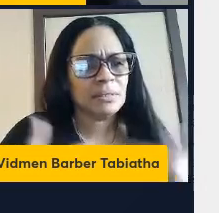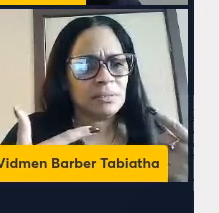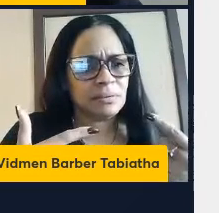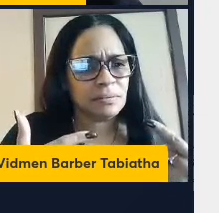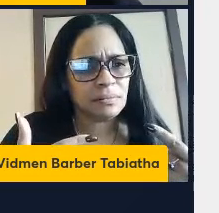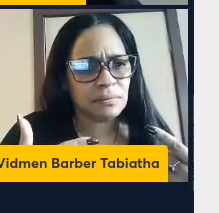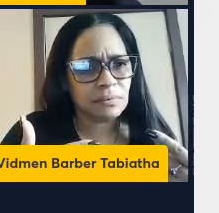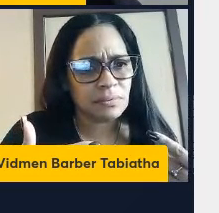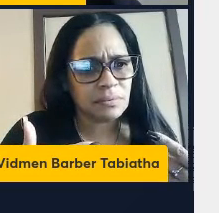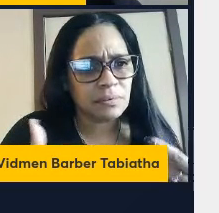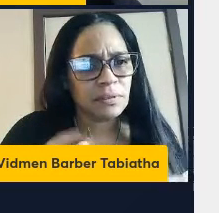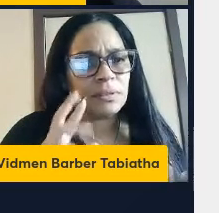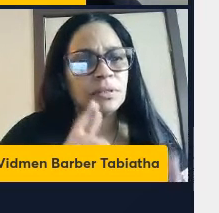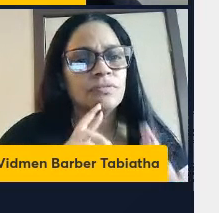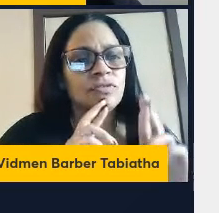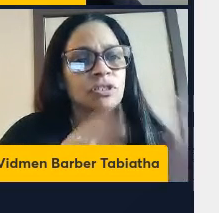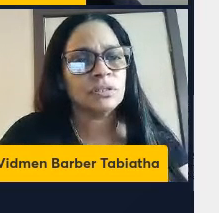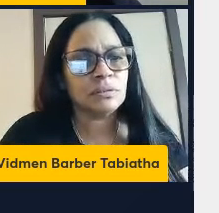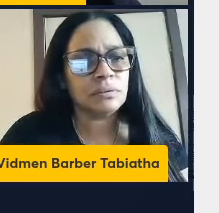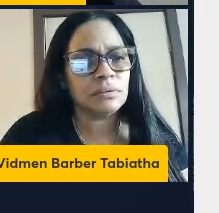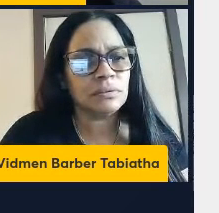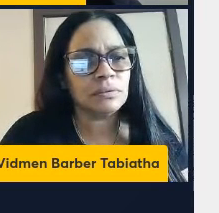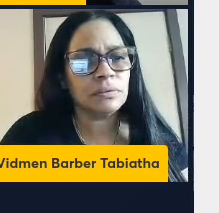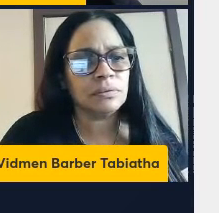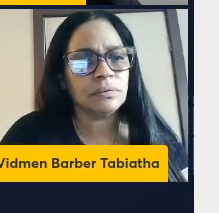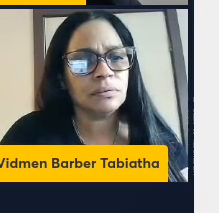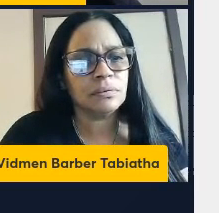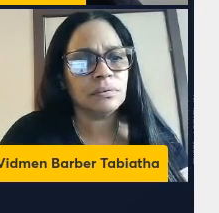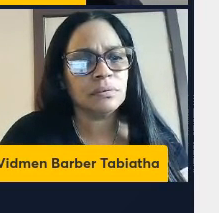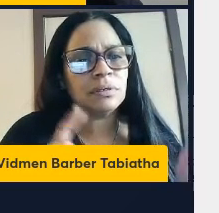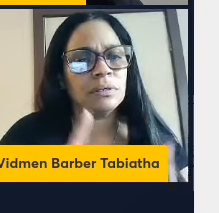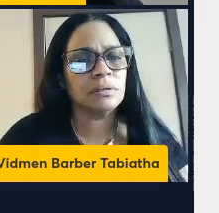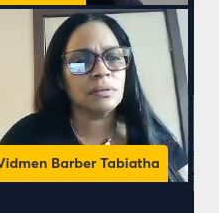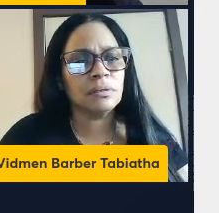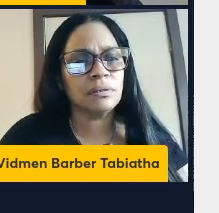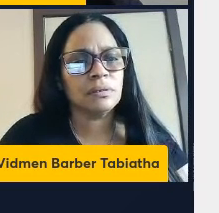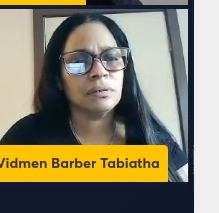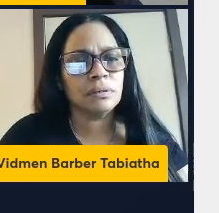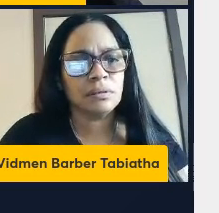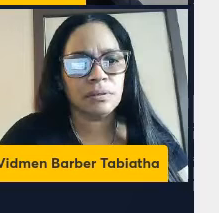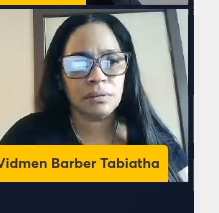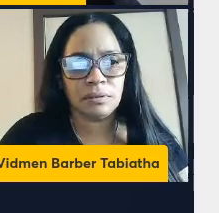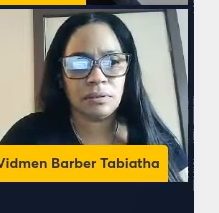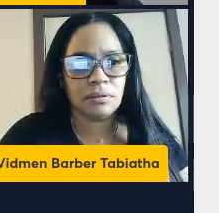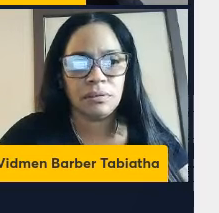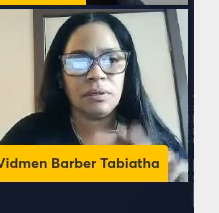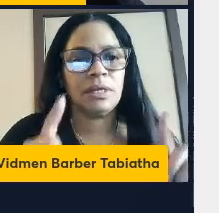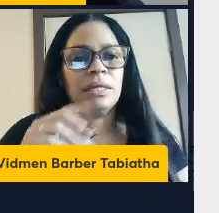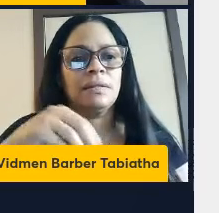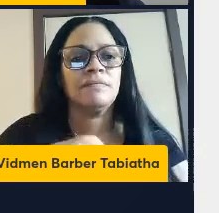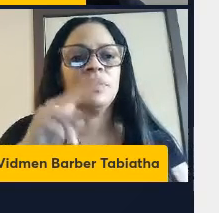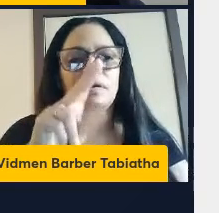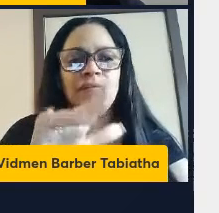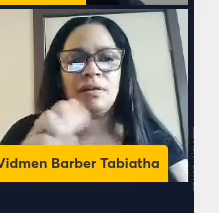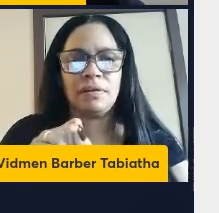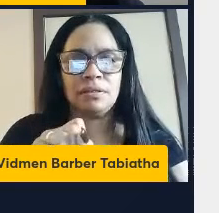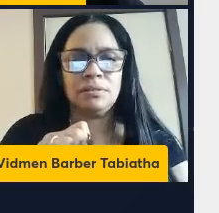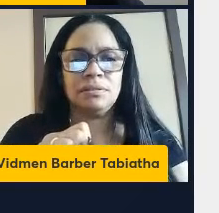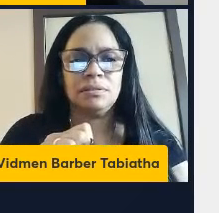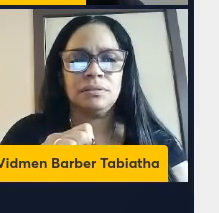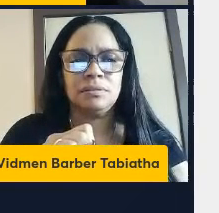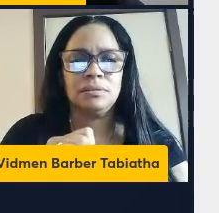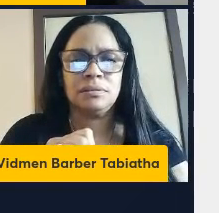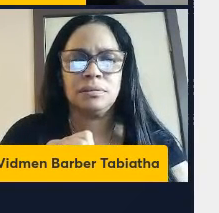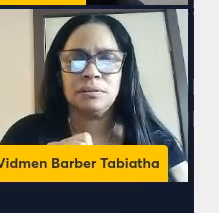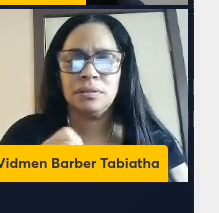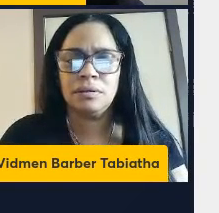binding antibody response, in this case the IgG response to the GP protein and the nucleoprotein of the Lassa virus, the contact lost